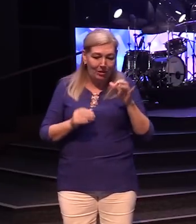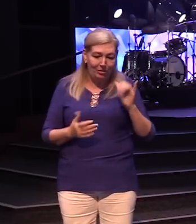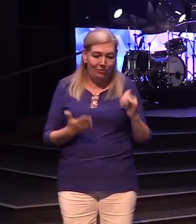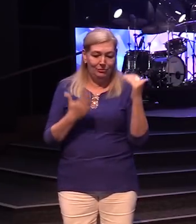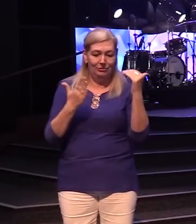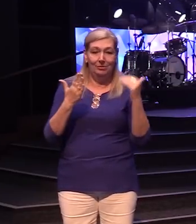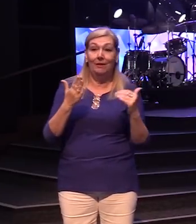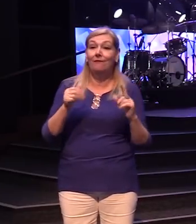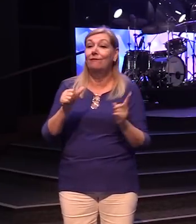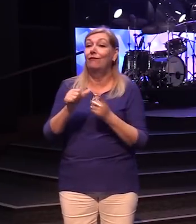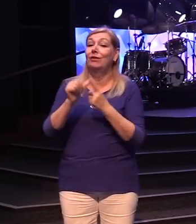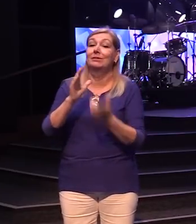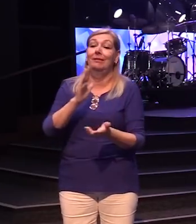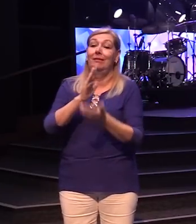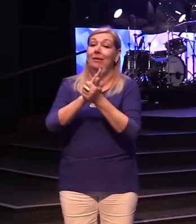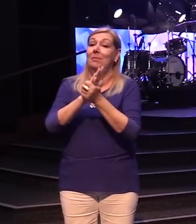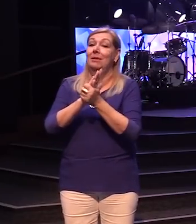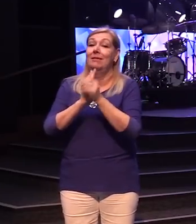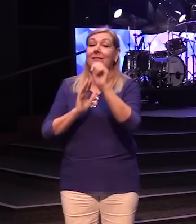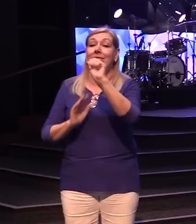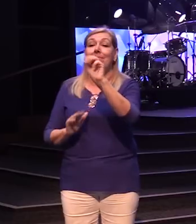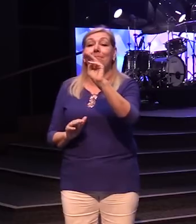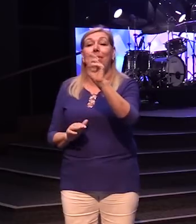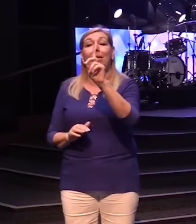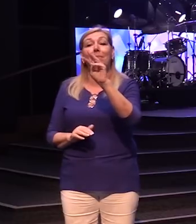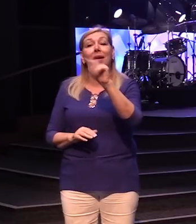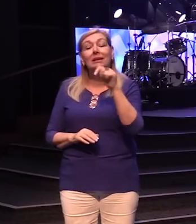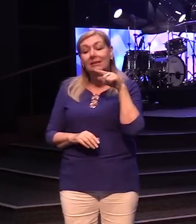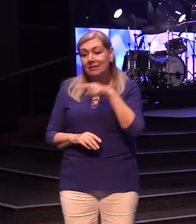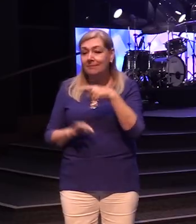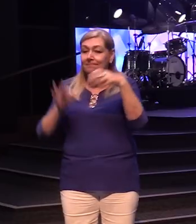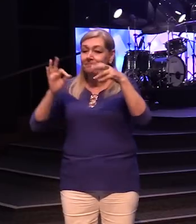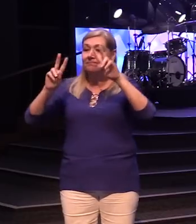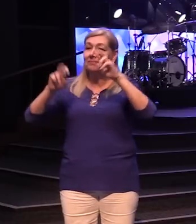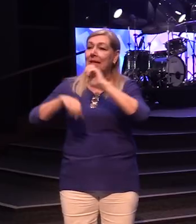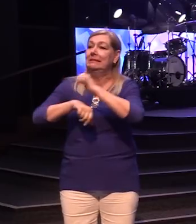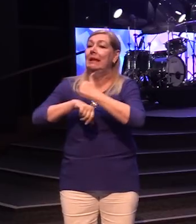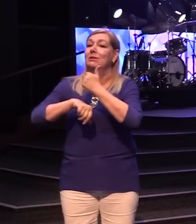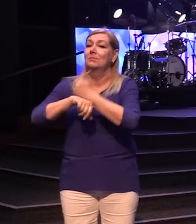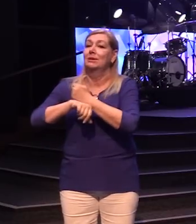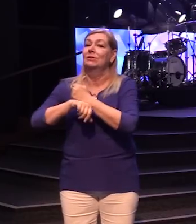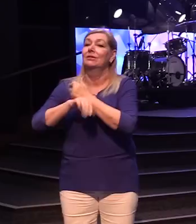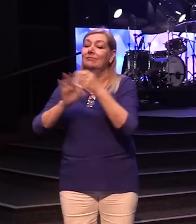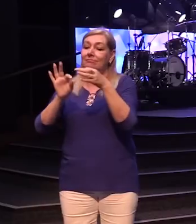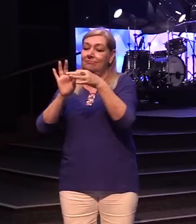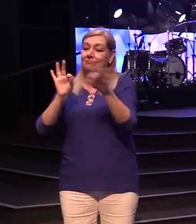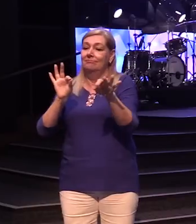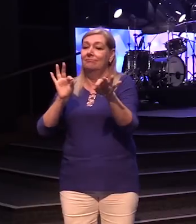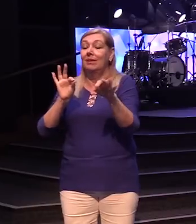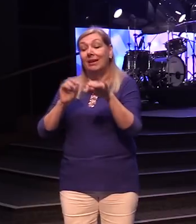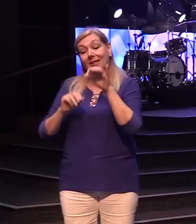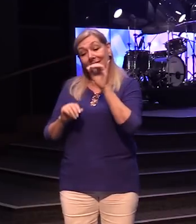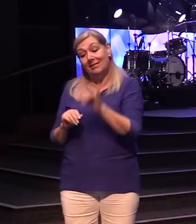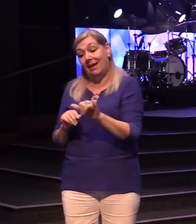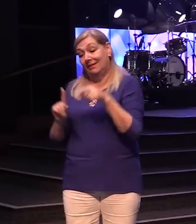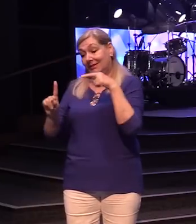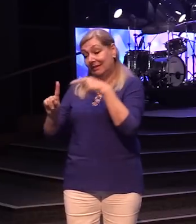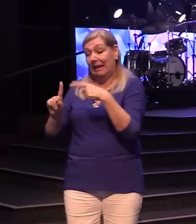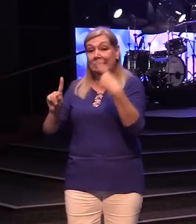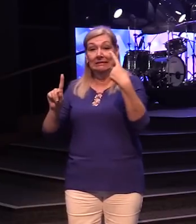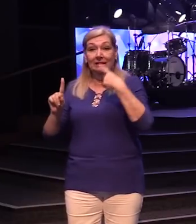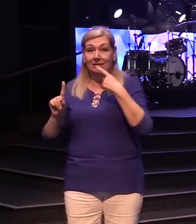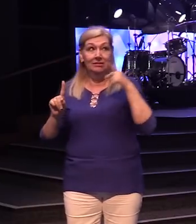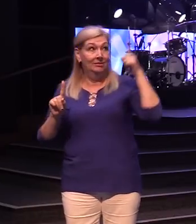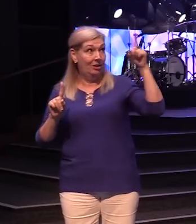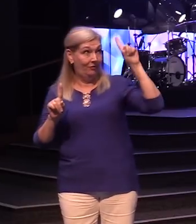The First Amendment is what is called the Establishment Clause, and it is to say that the government